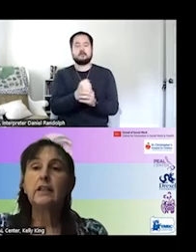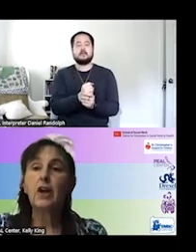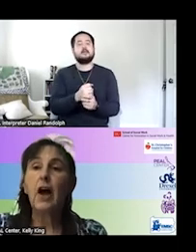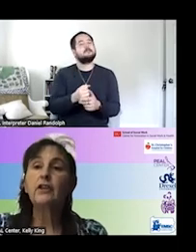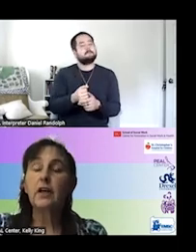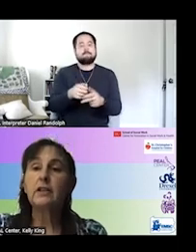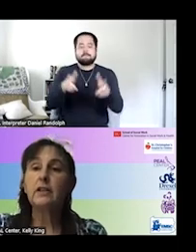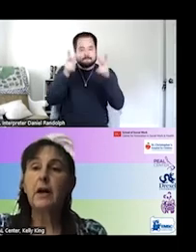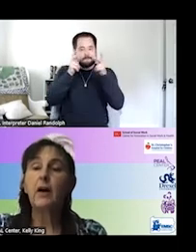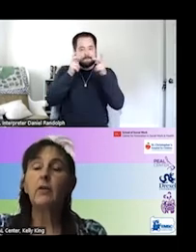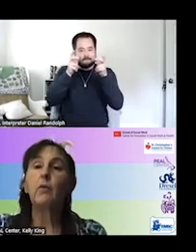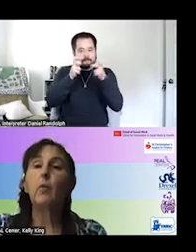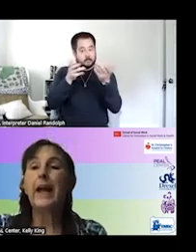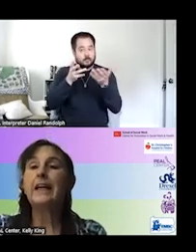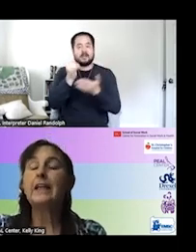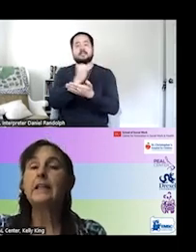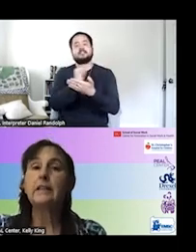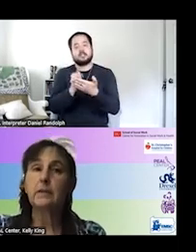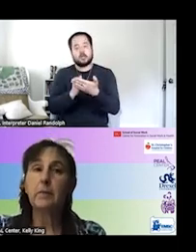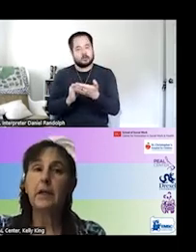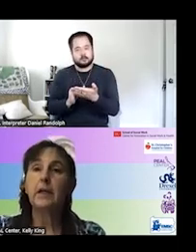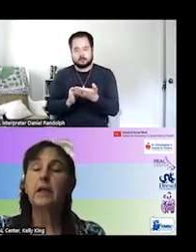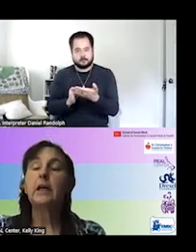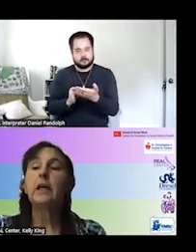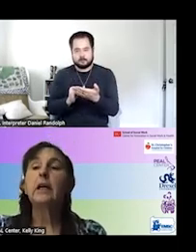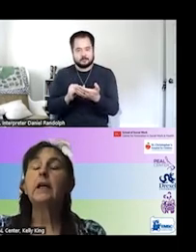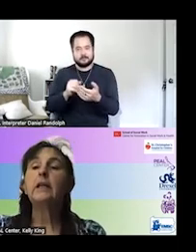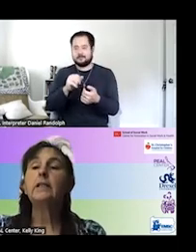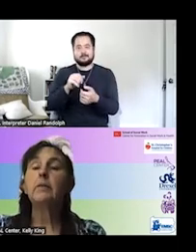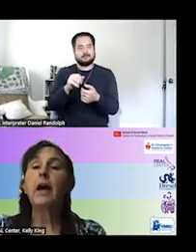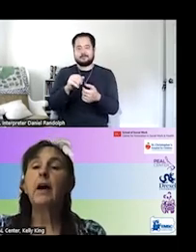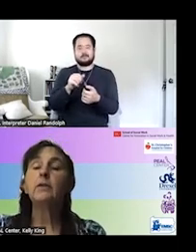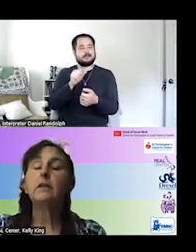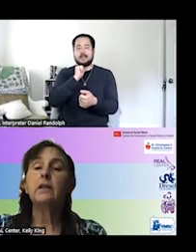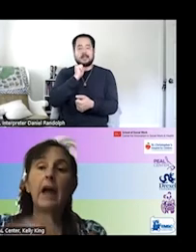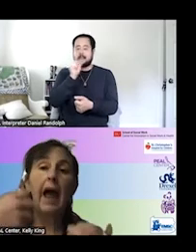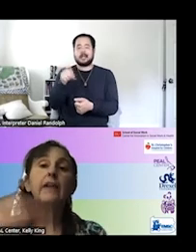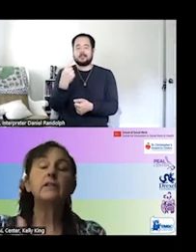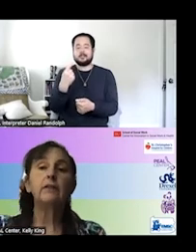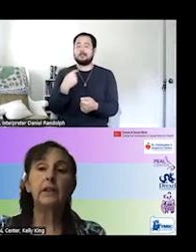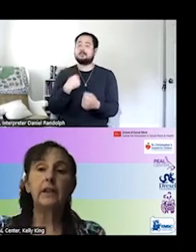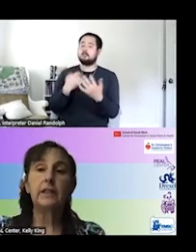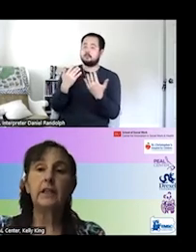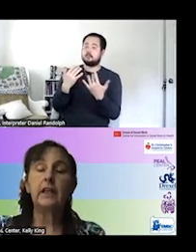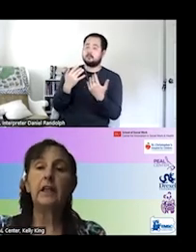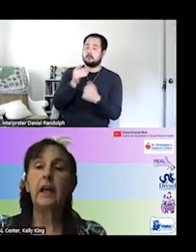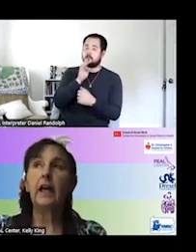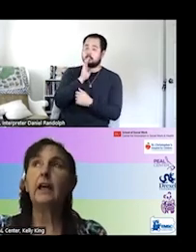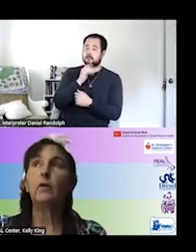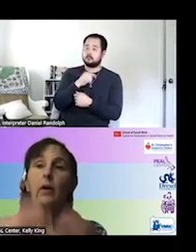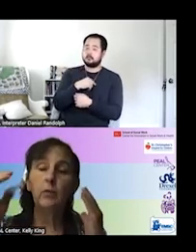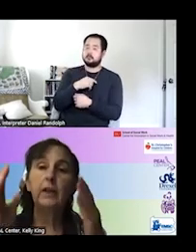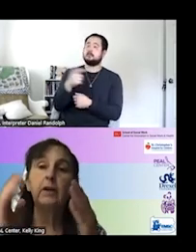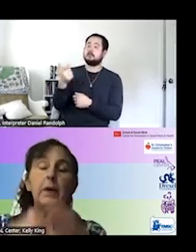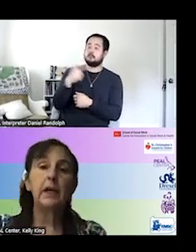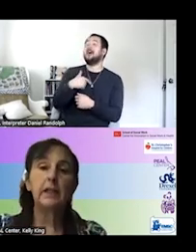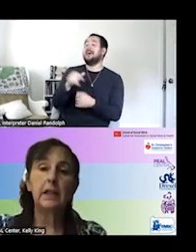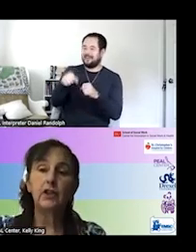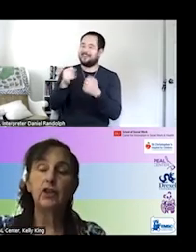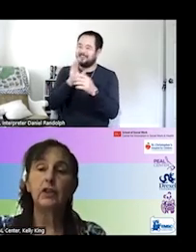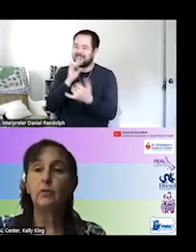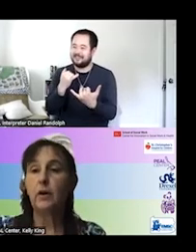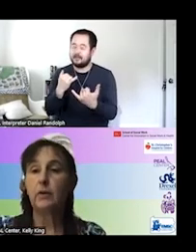It is not just about waiting to speak. It is about actively listening and really